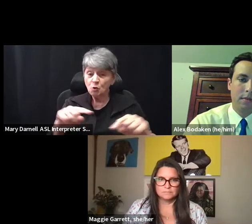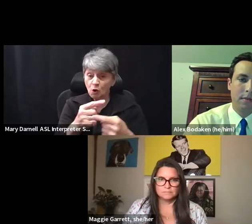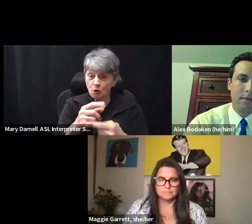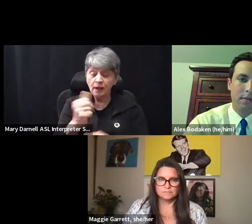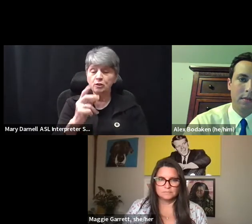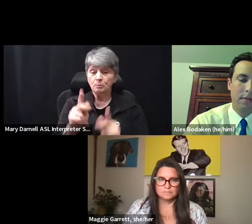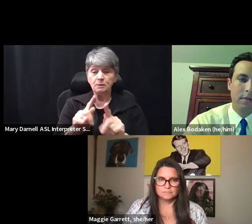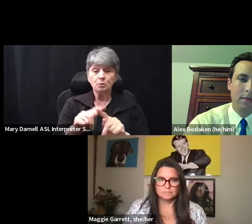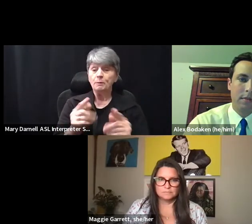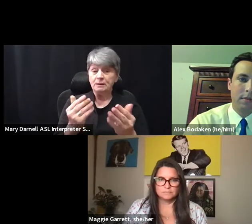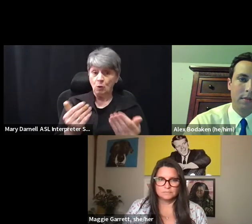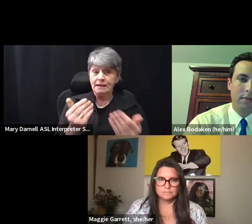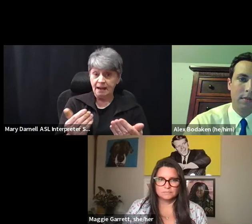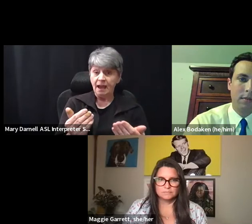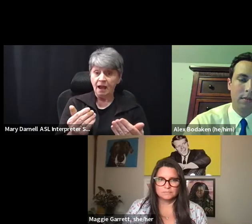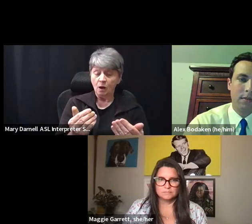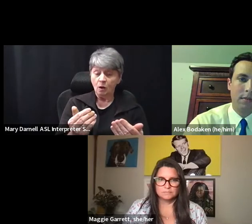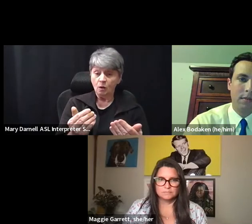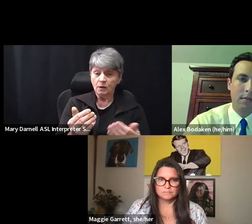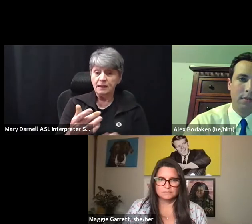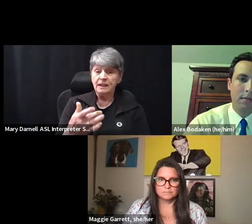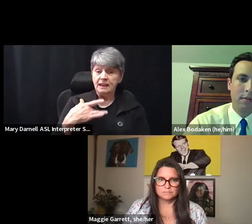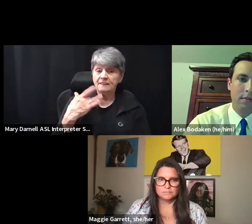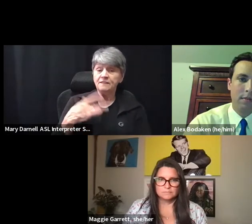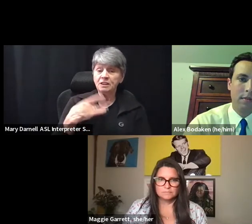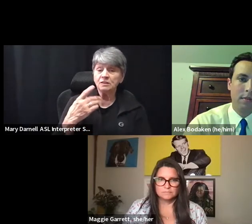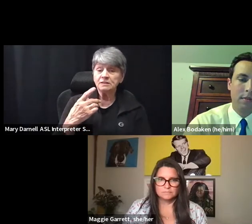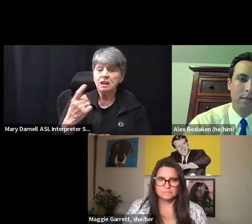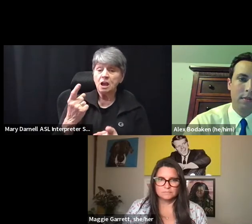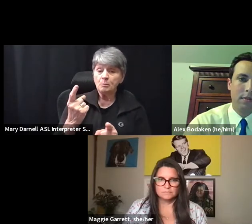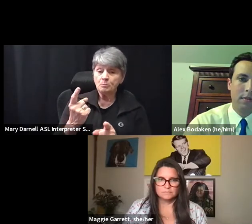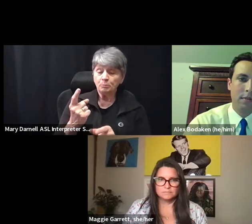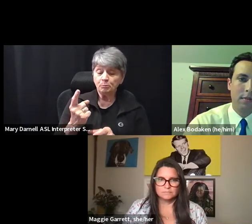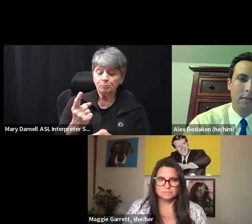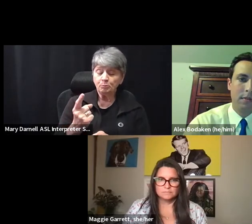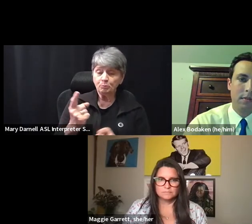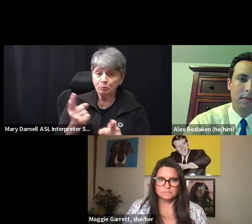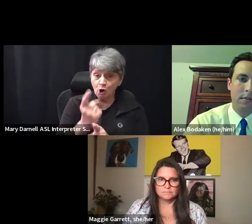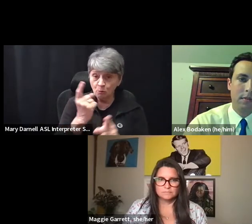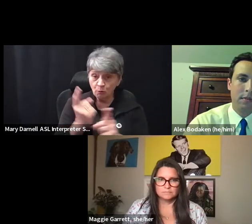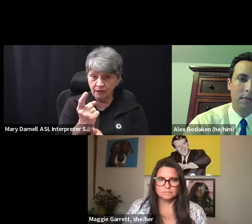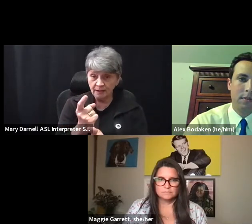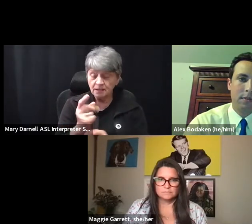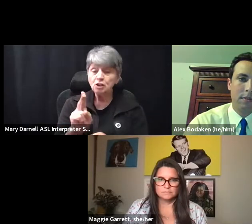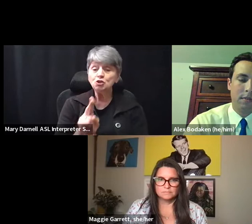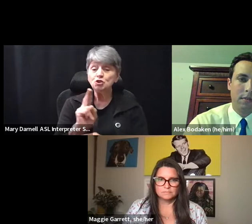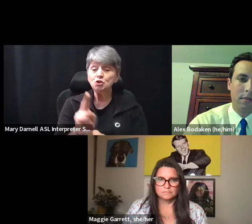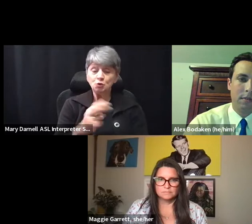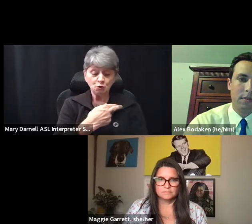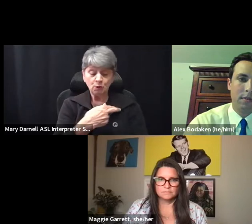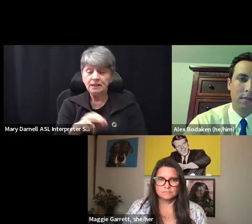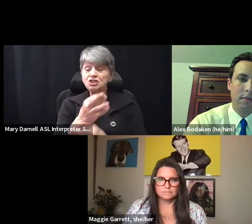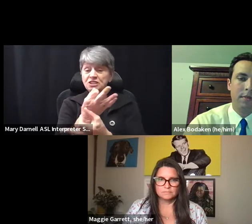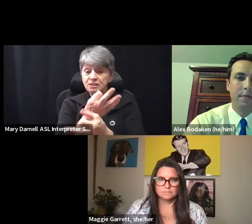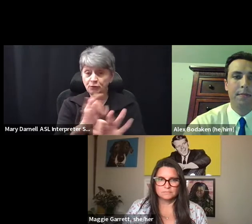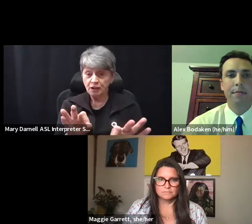that we're living in, it feels appropriate to use religious freedom and to demonstrate that it belongs to all of